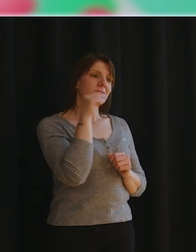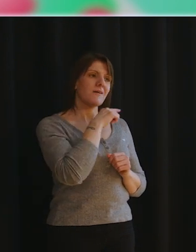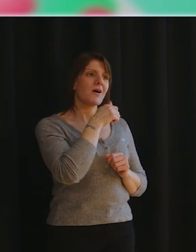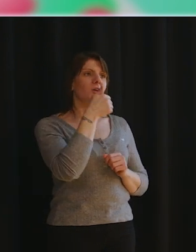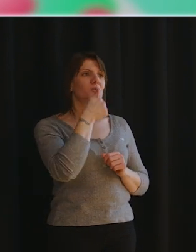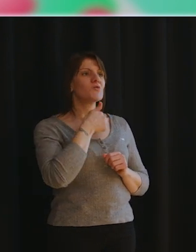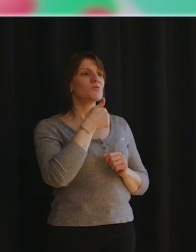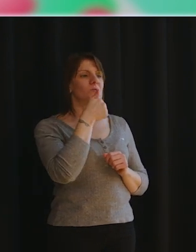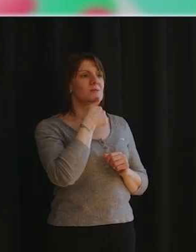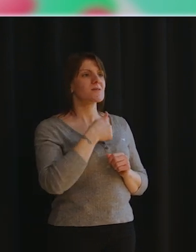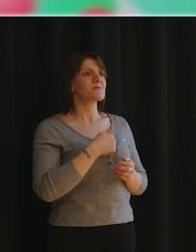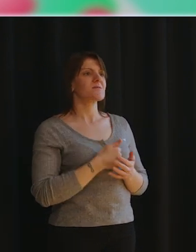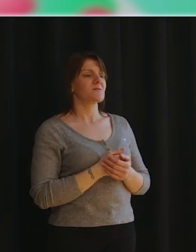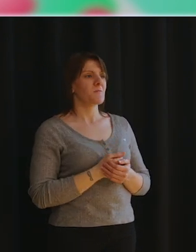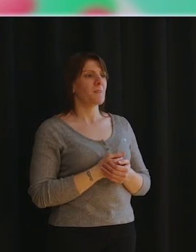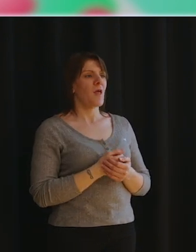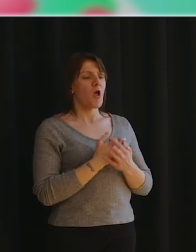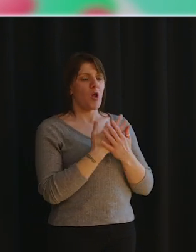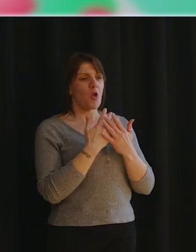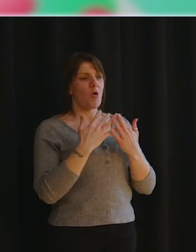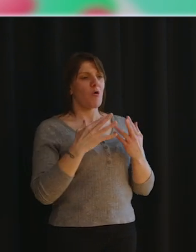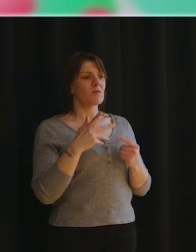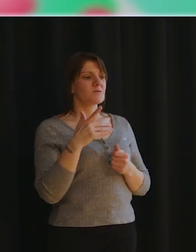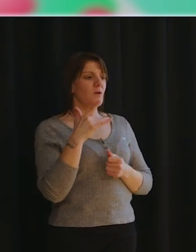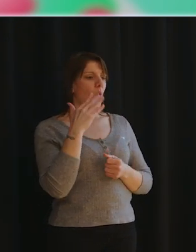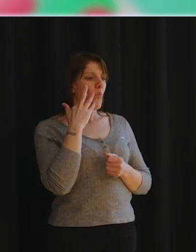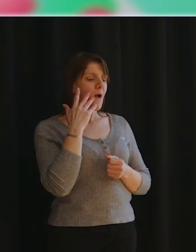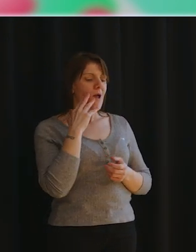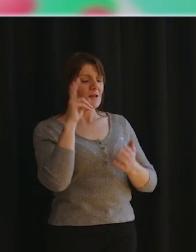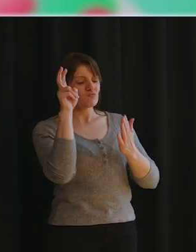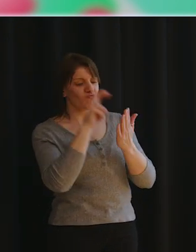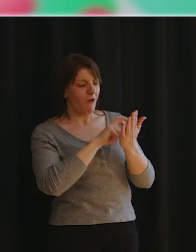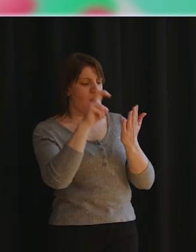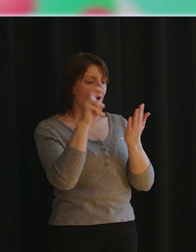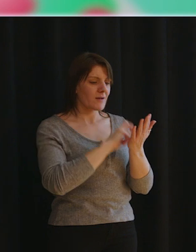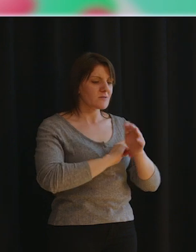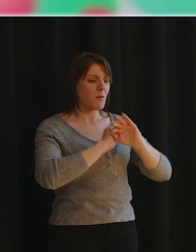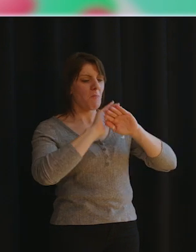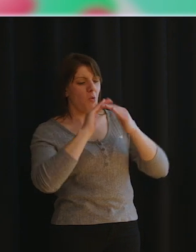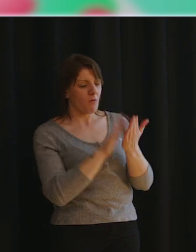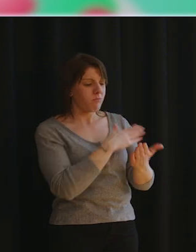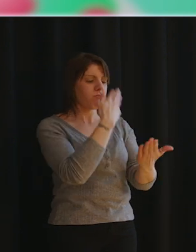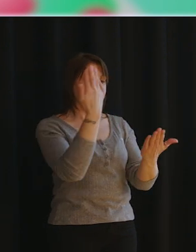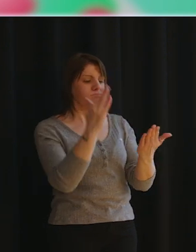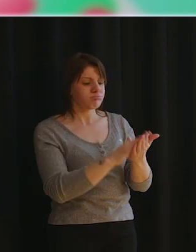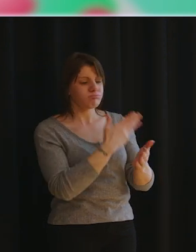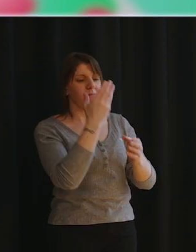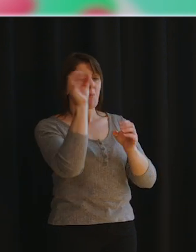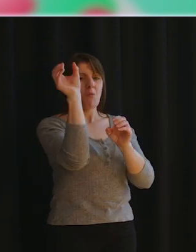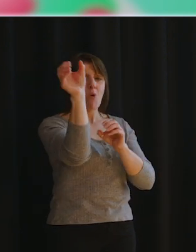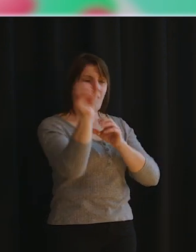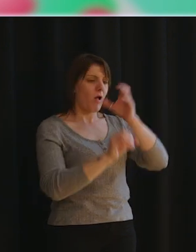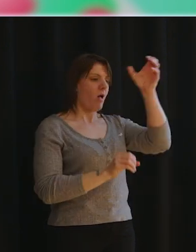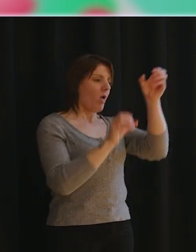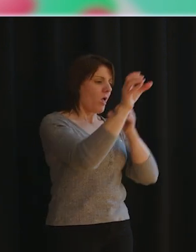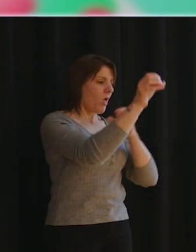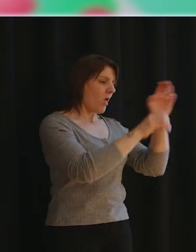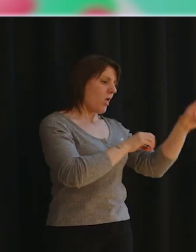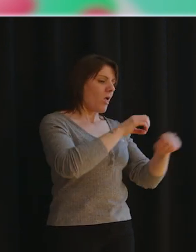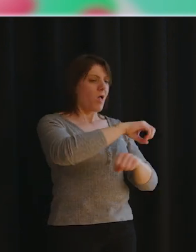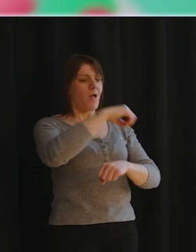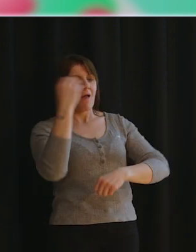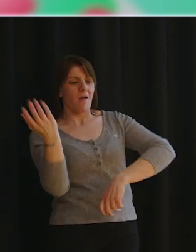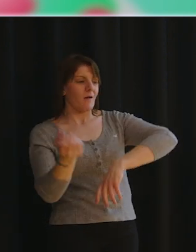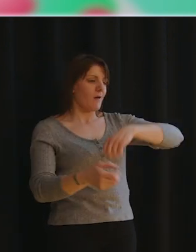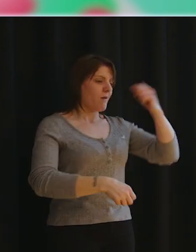It's a phrase that he uses when he's read and pulled every single book off the shelf and is